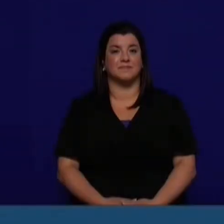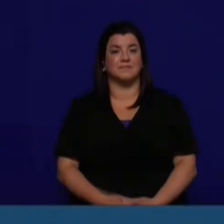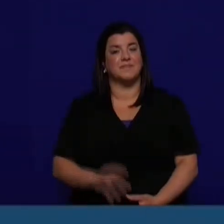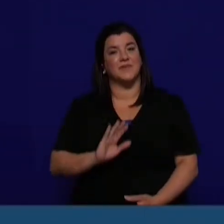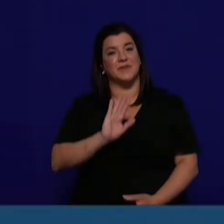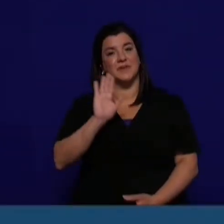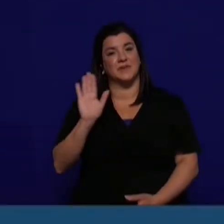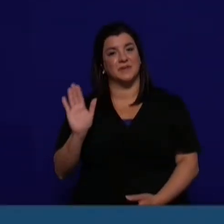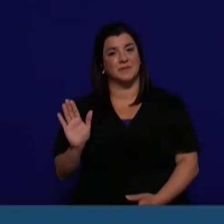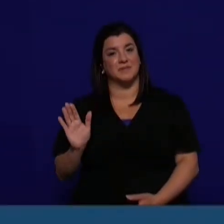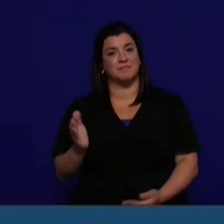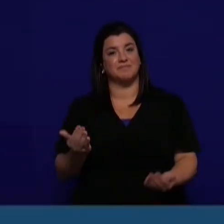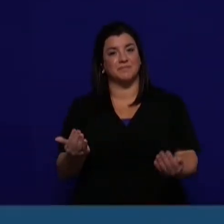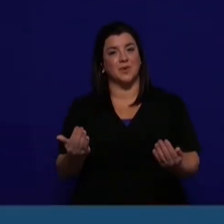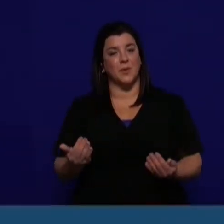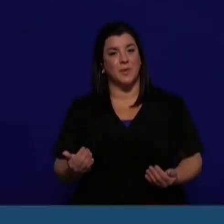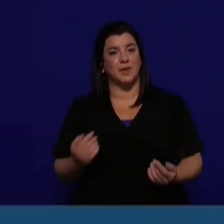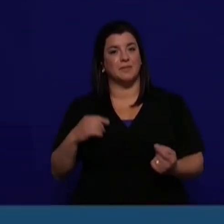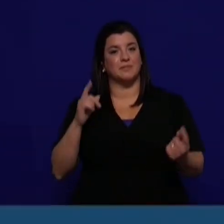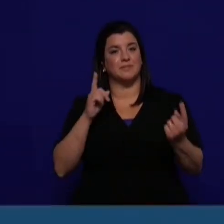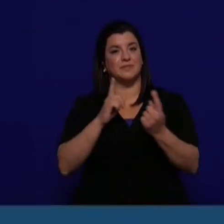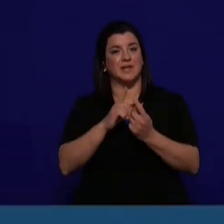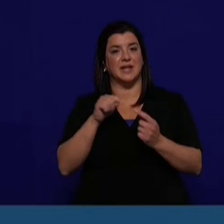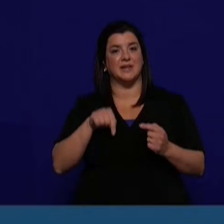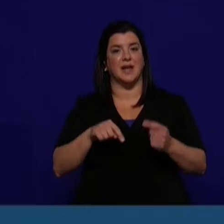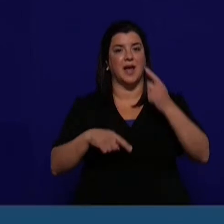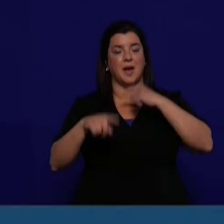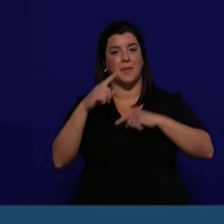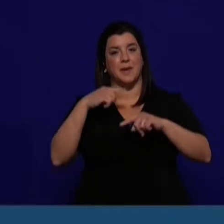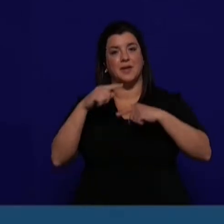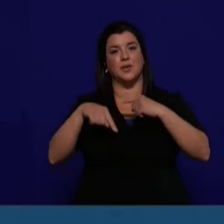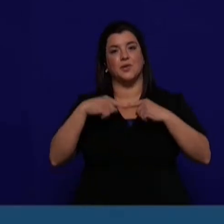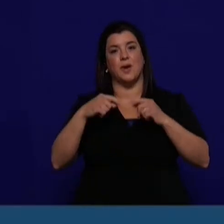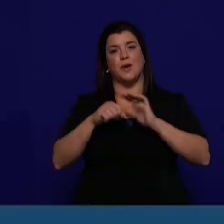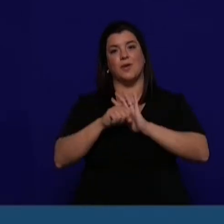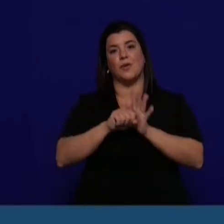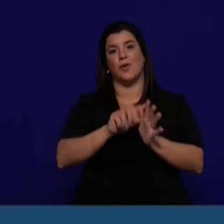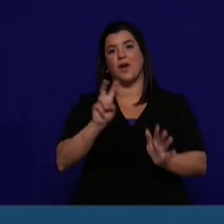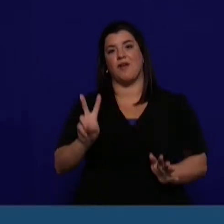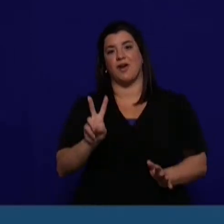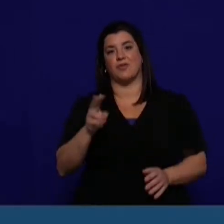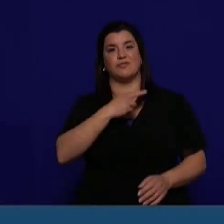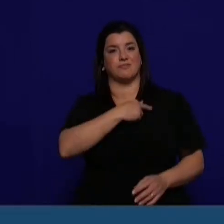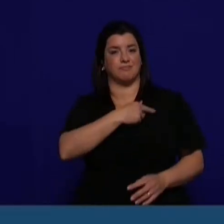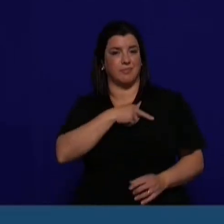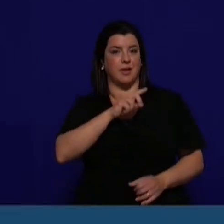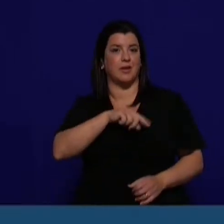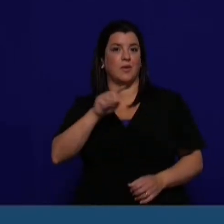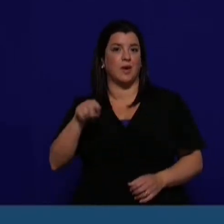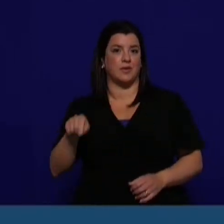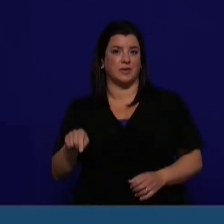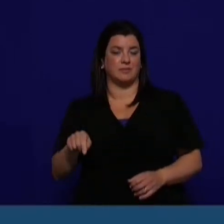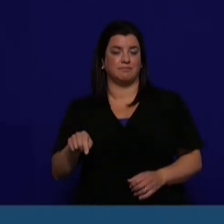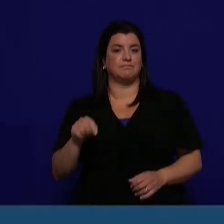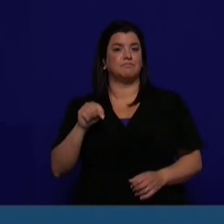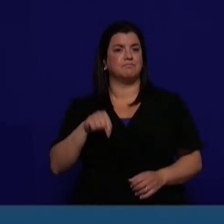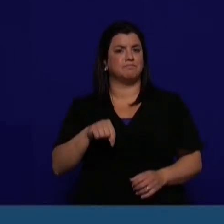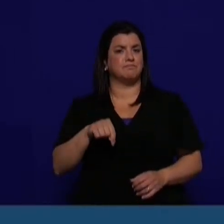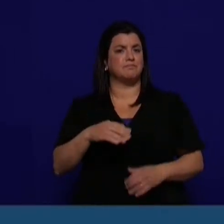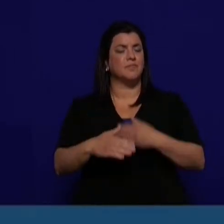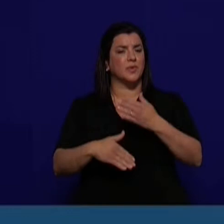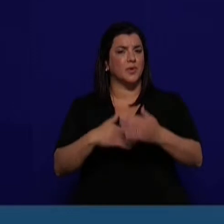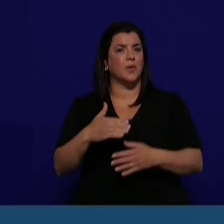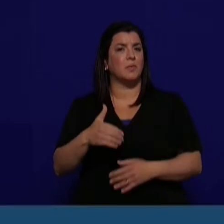Inselmilkom, tqajna għal dan il-bulletin mediku dwar il-COVID. Bħalissa għaddejn tajjeb bir-rata ta'